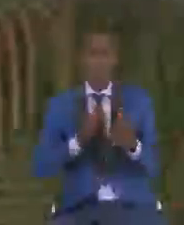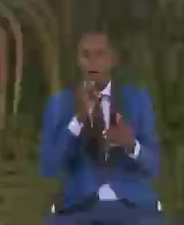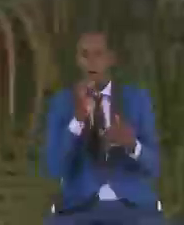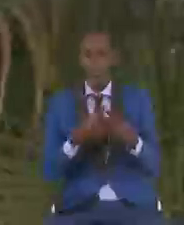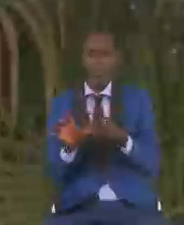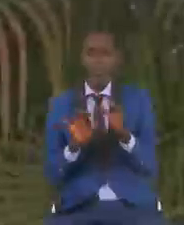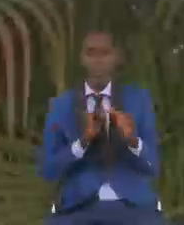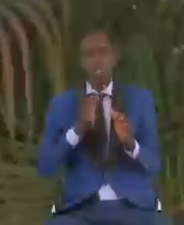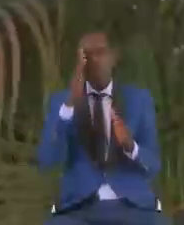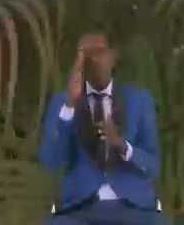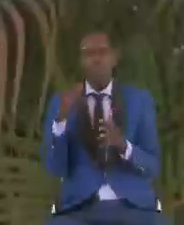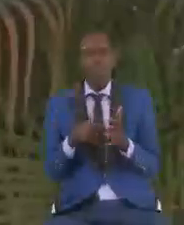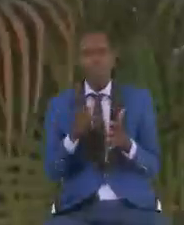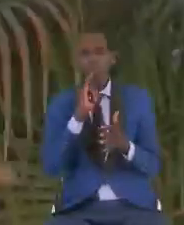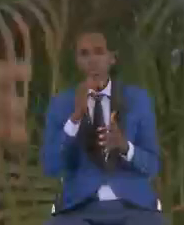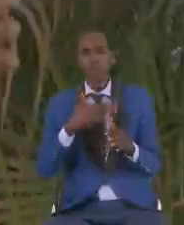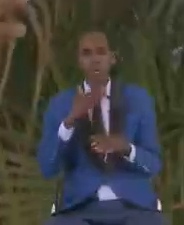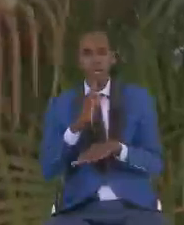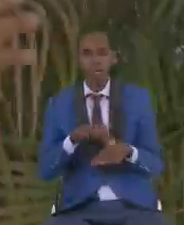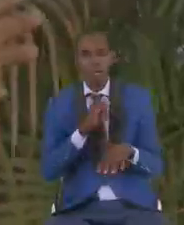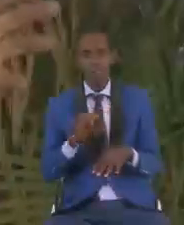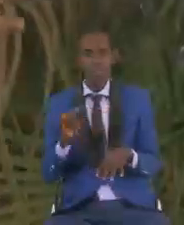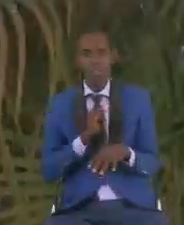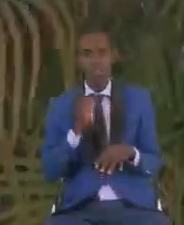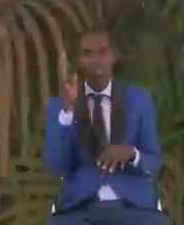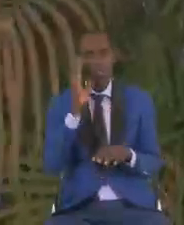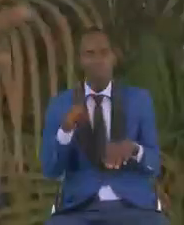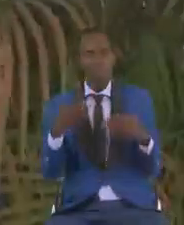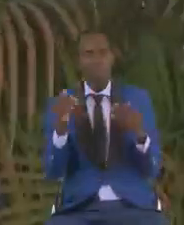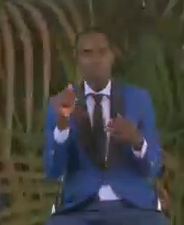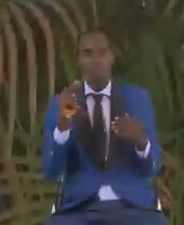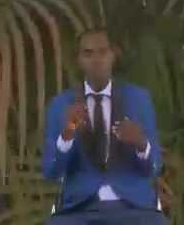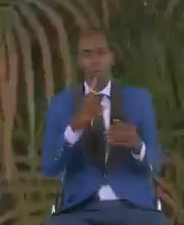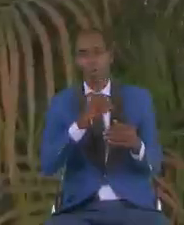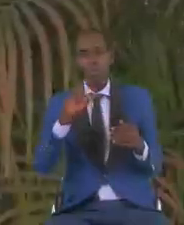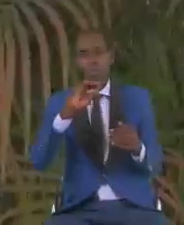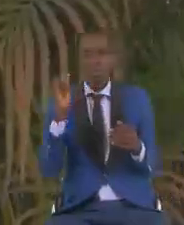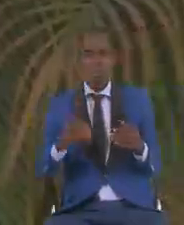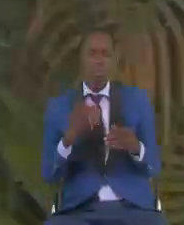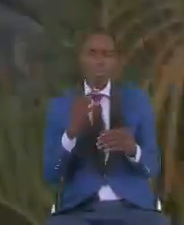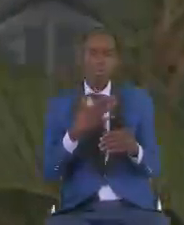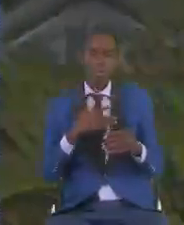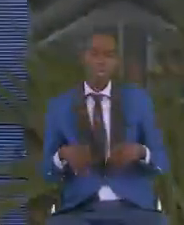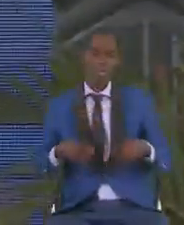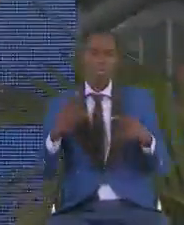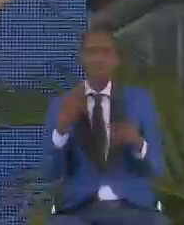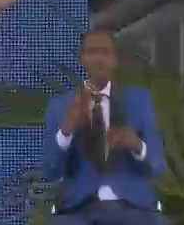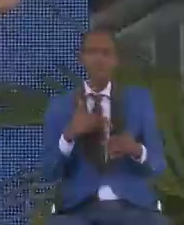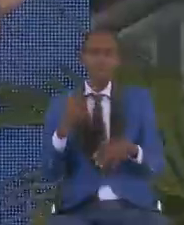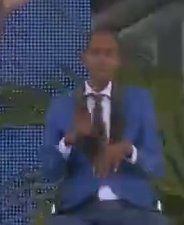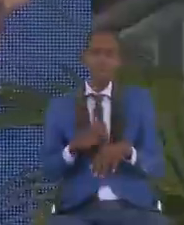is my calling. I'm going to give 100% of my life, of my time, of